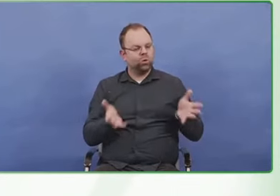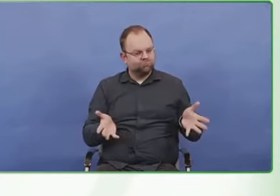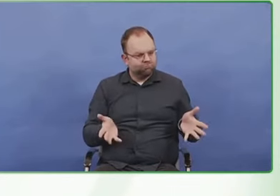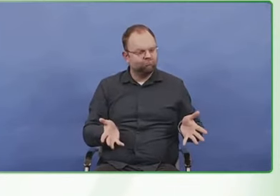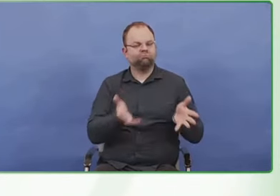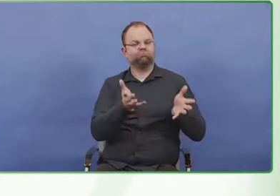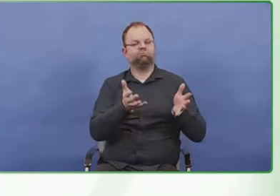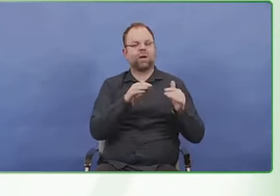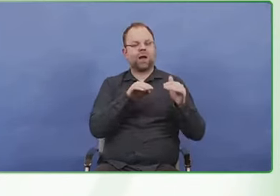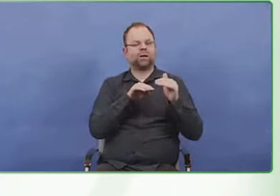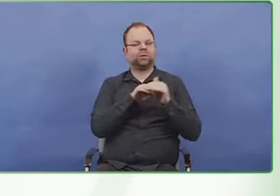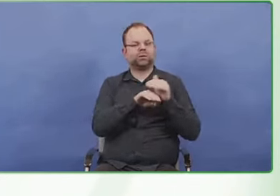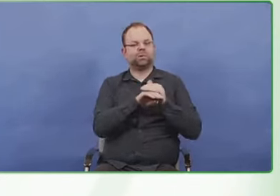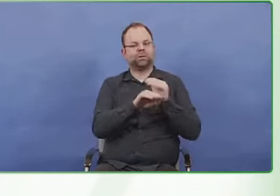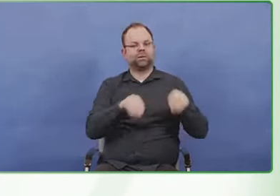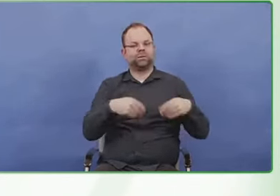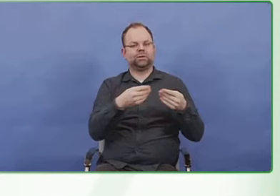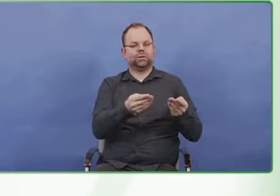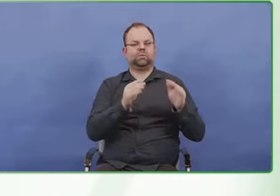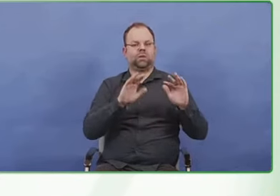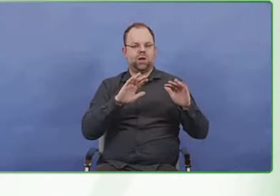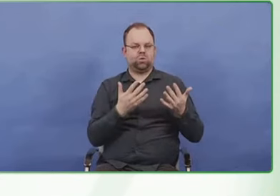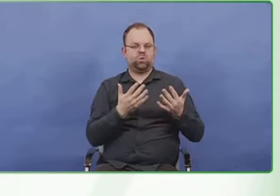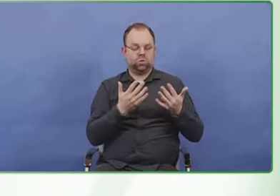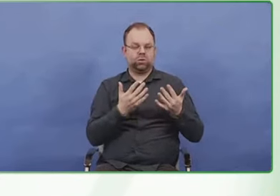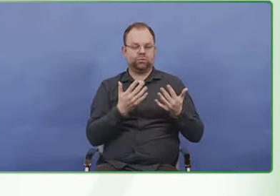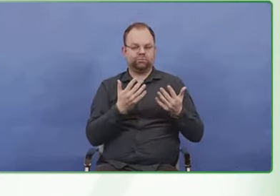procedure. It just felt too much.